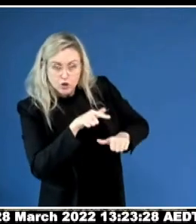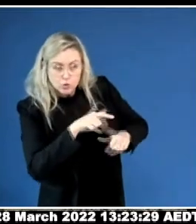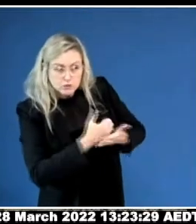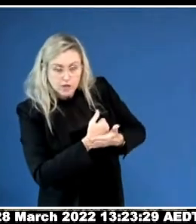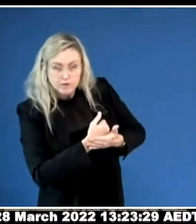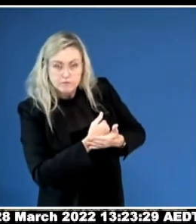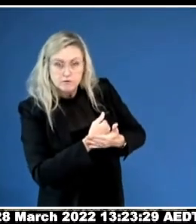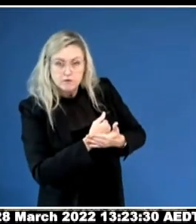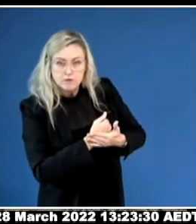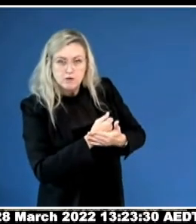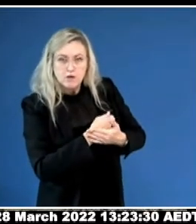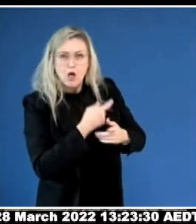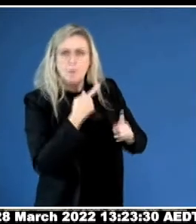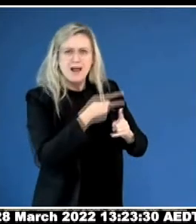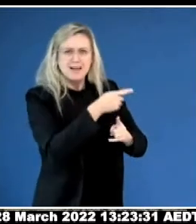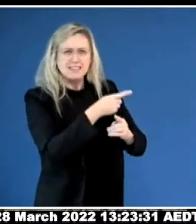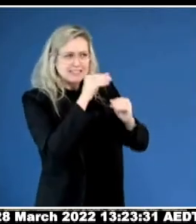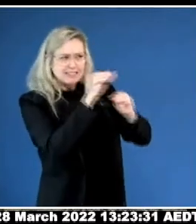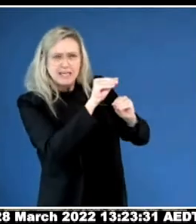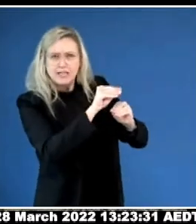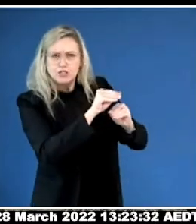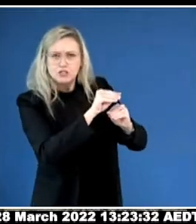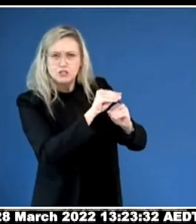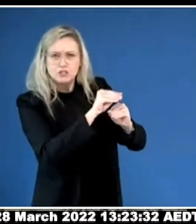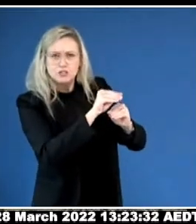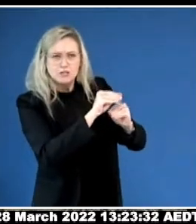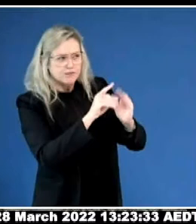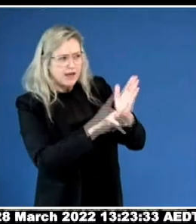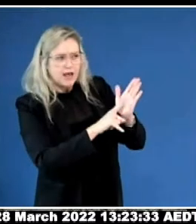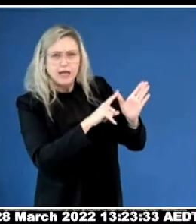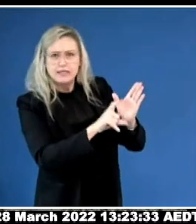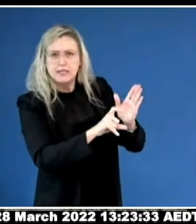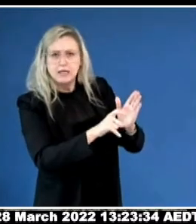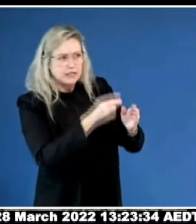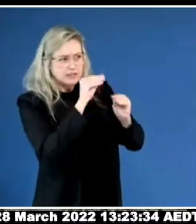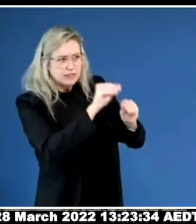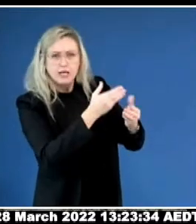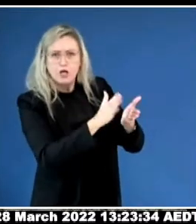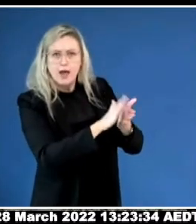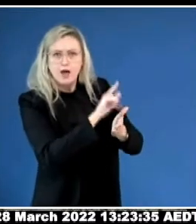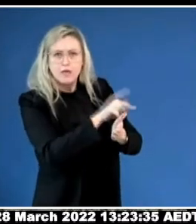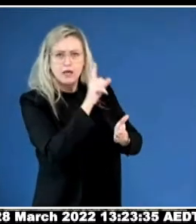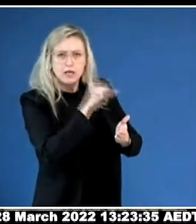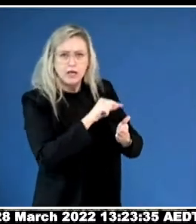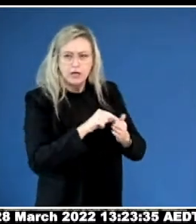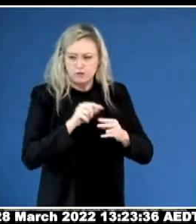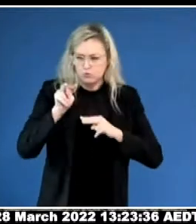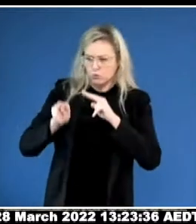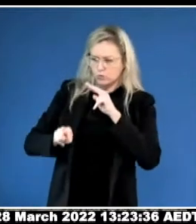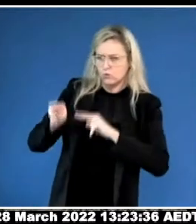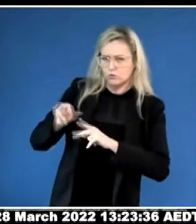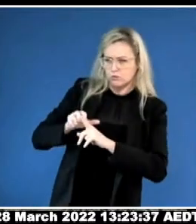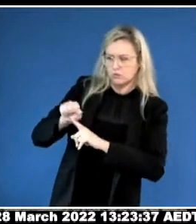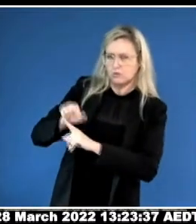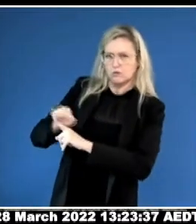flags? If you know what you're looking More, and you're aware of them, you can ask the right questions. And it's more than just